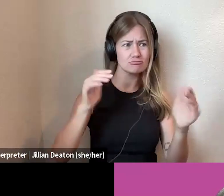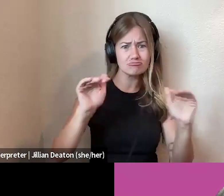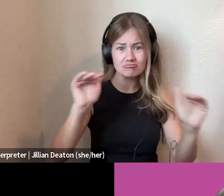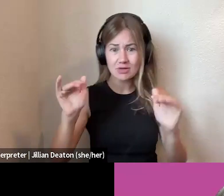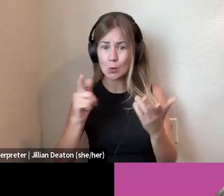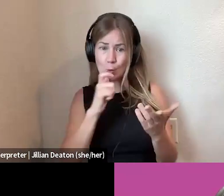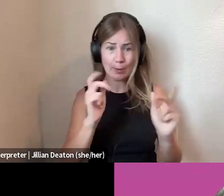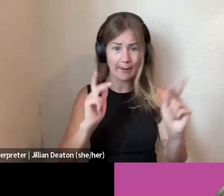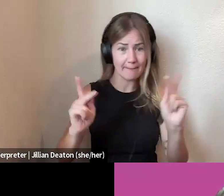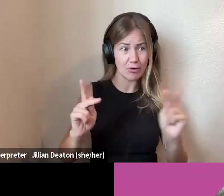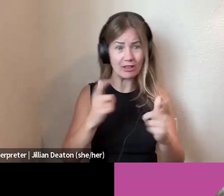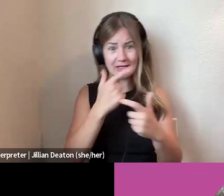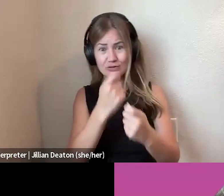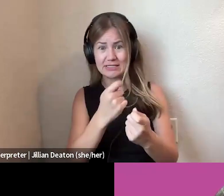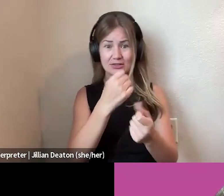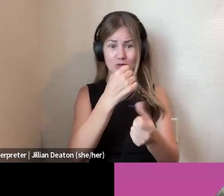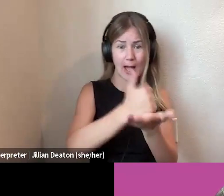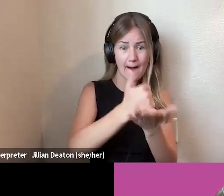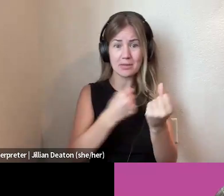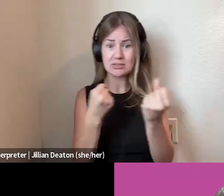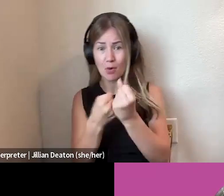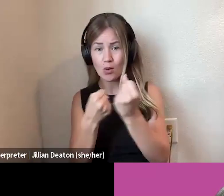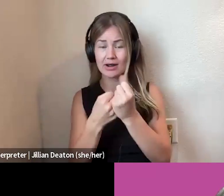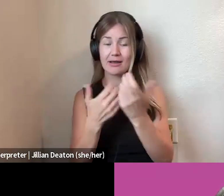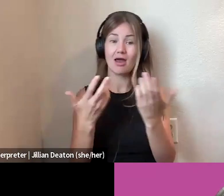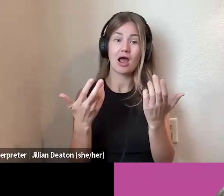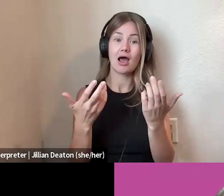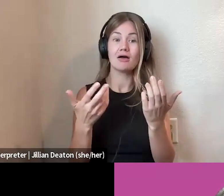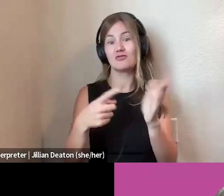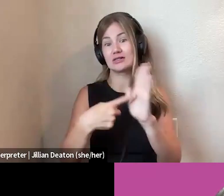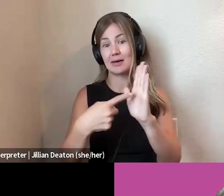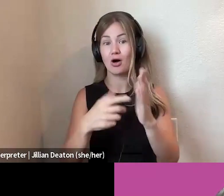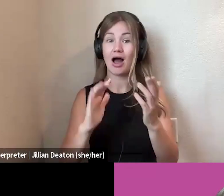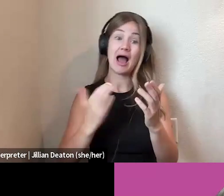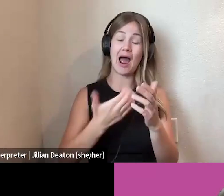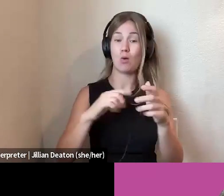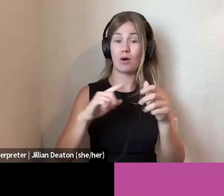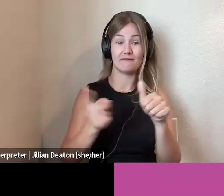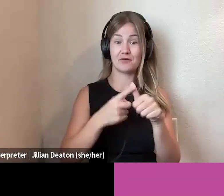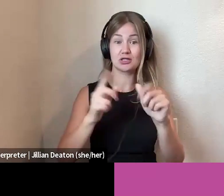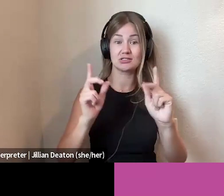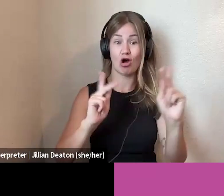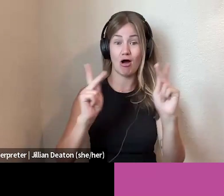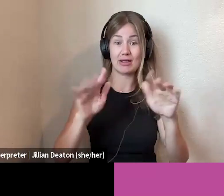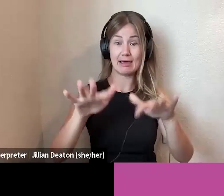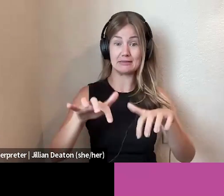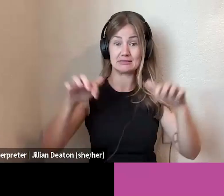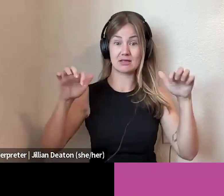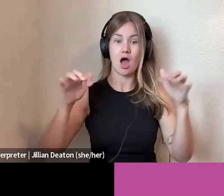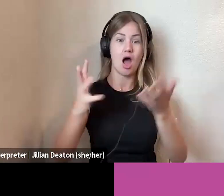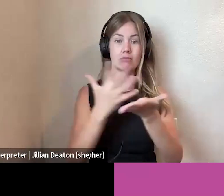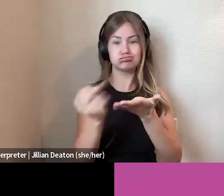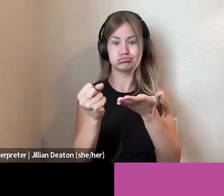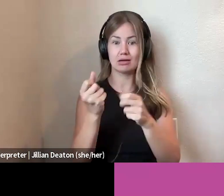really helpful. So it could be our first audiences sold out every year. So you're demonstrating the public interest and